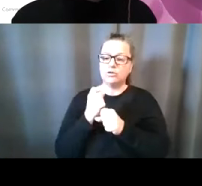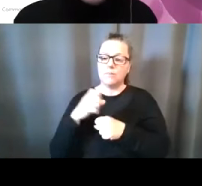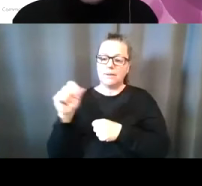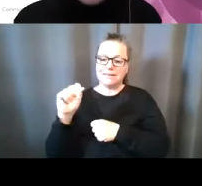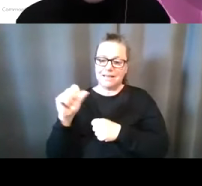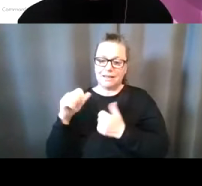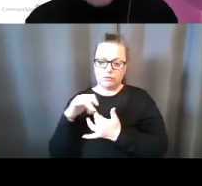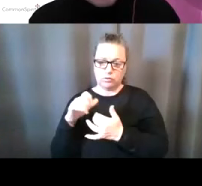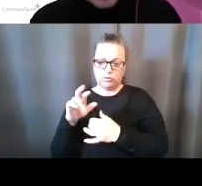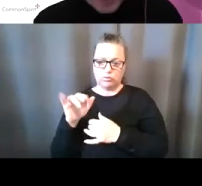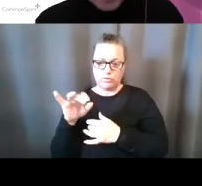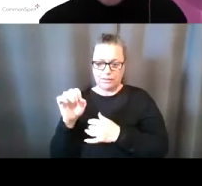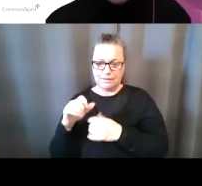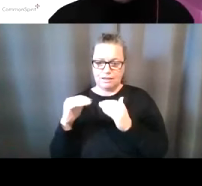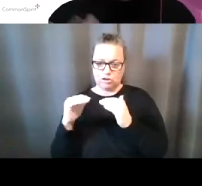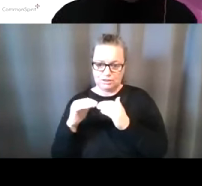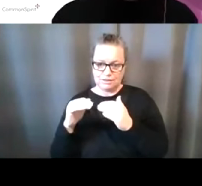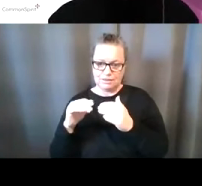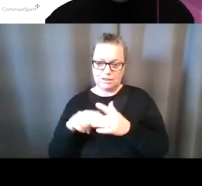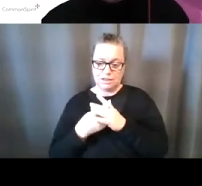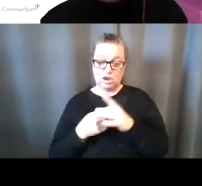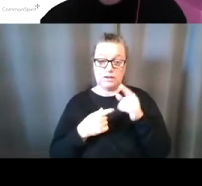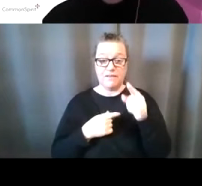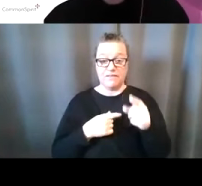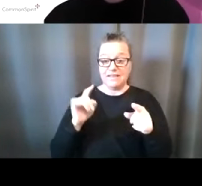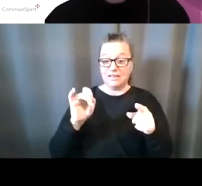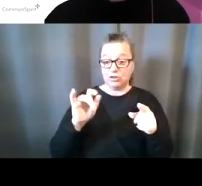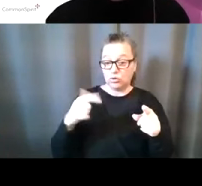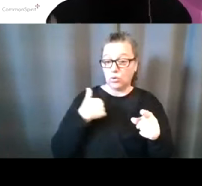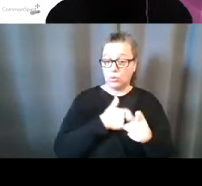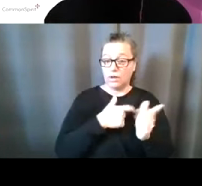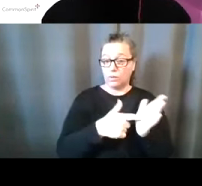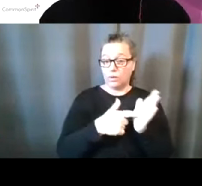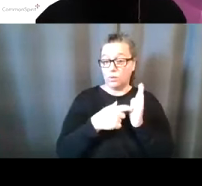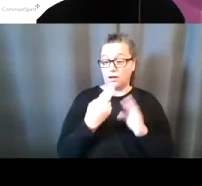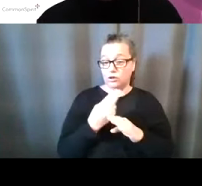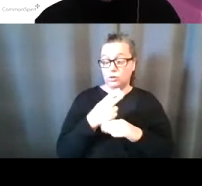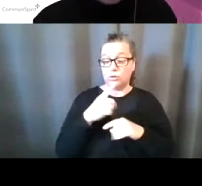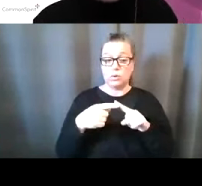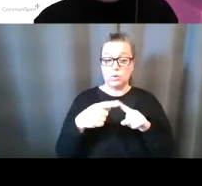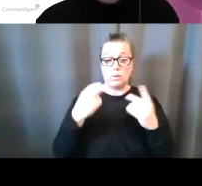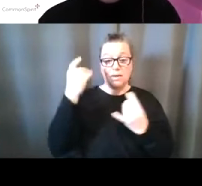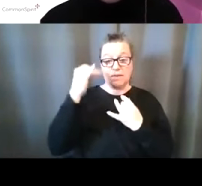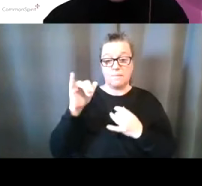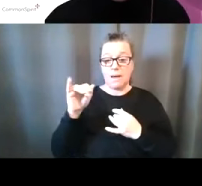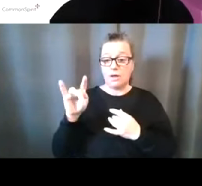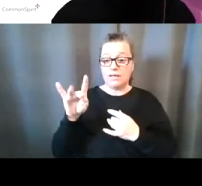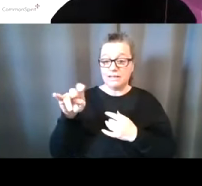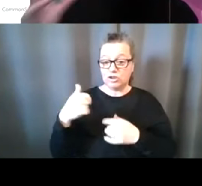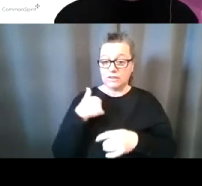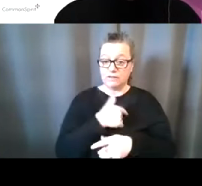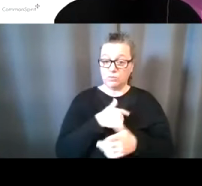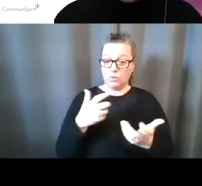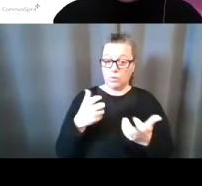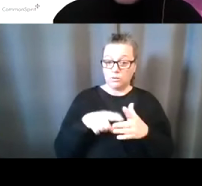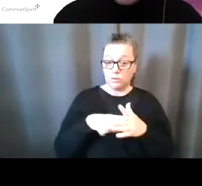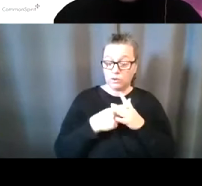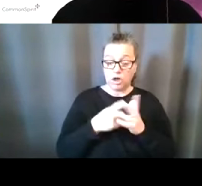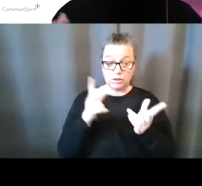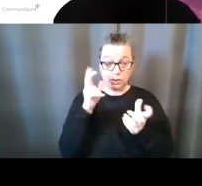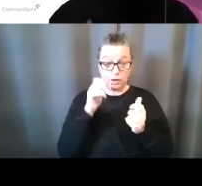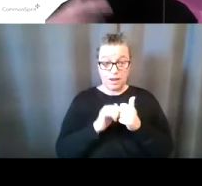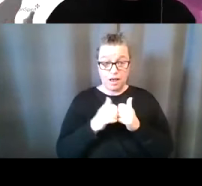As a commissioner on the LGBTQ Commission, this is a tool that we're required to use when we think about initiatives we want to start. And so hearing about how